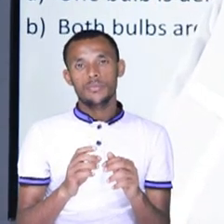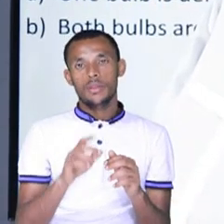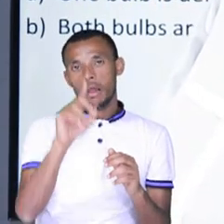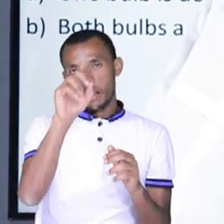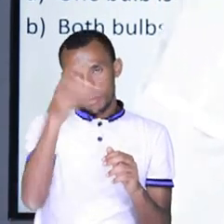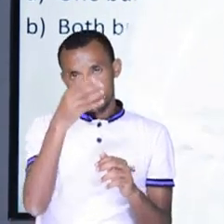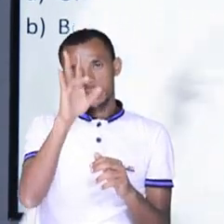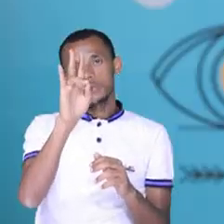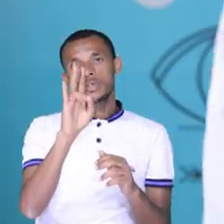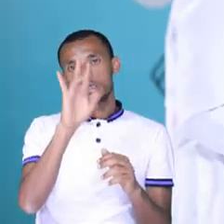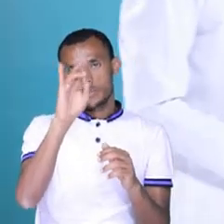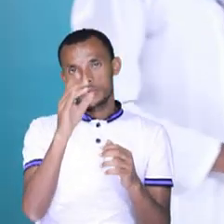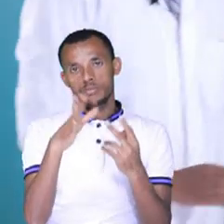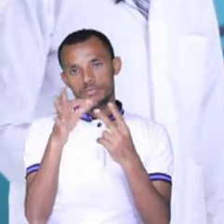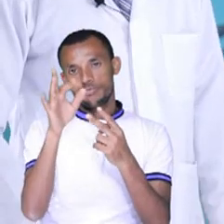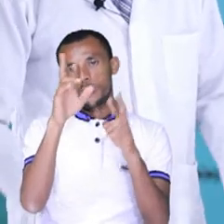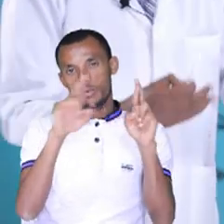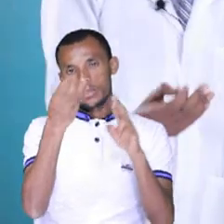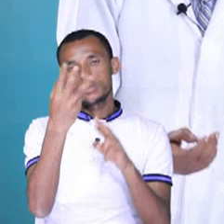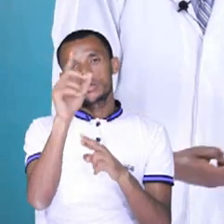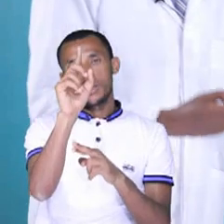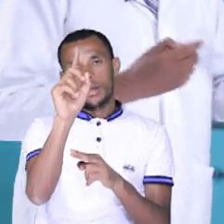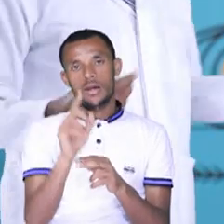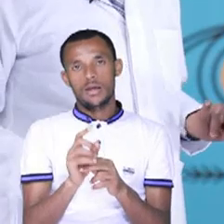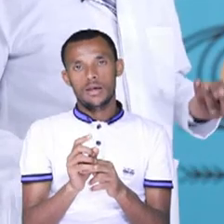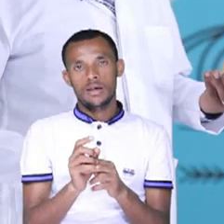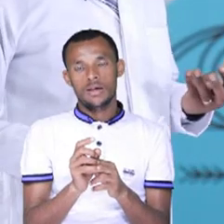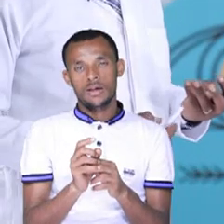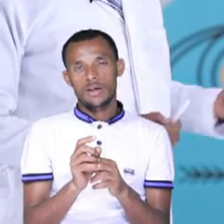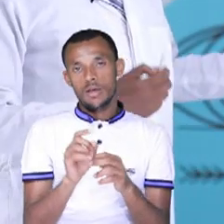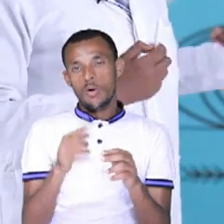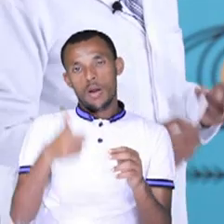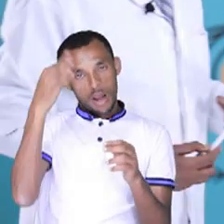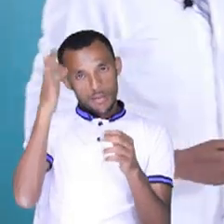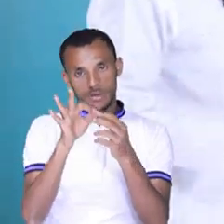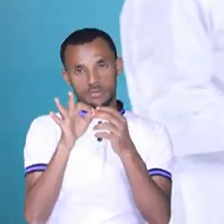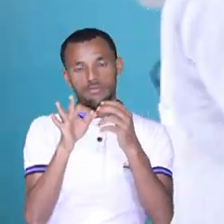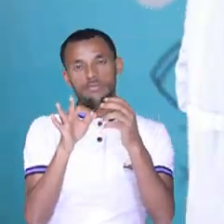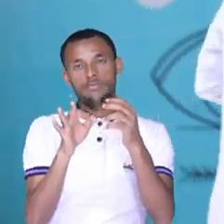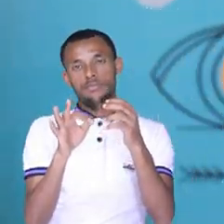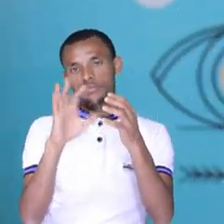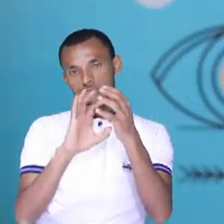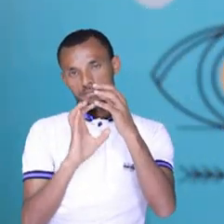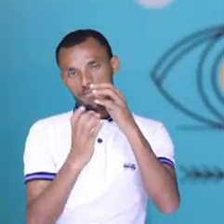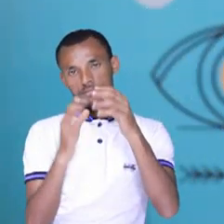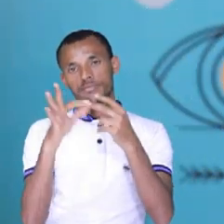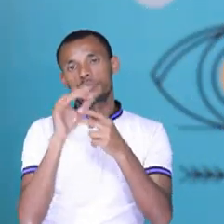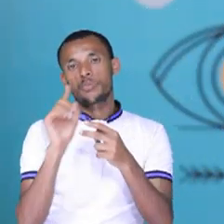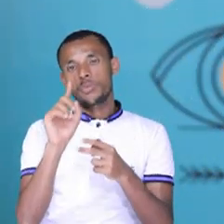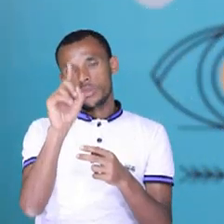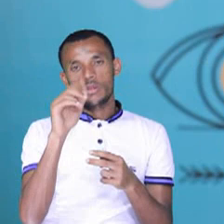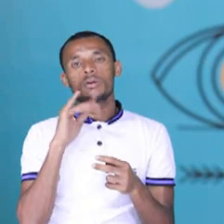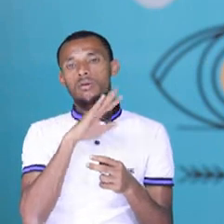out of 7 normal. So our aim it is to select 2 bulbs, of which 1 is